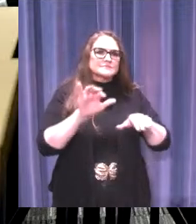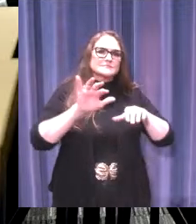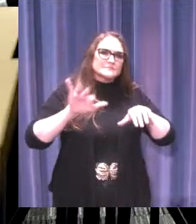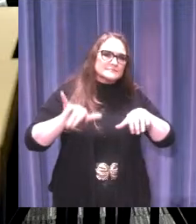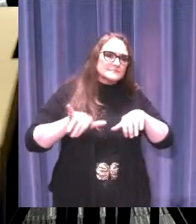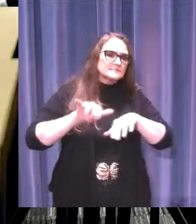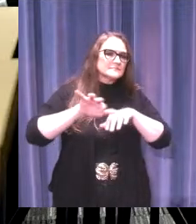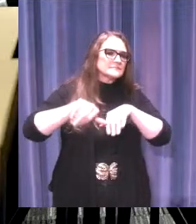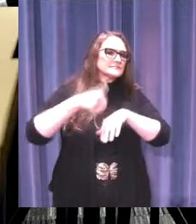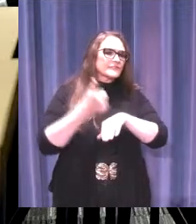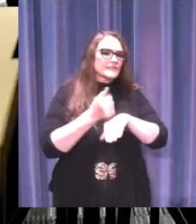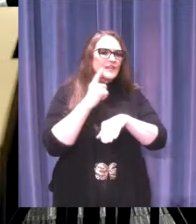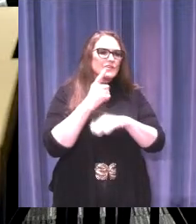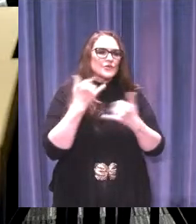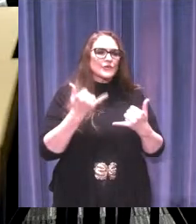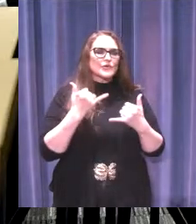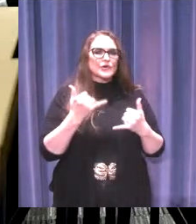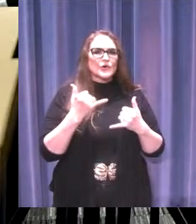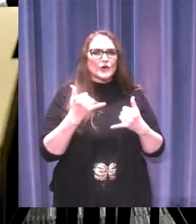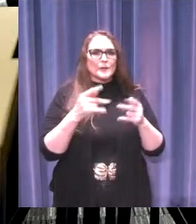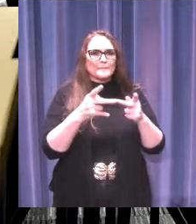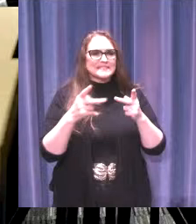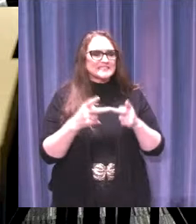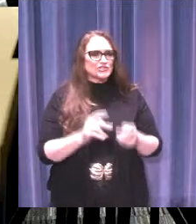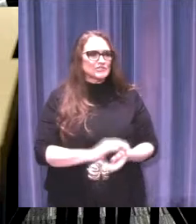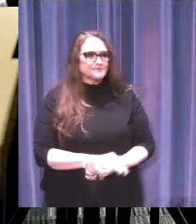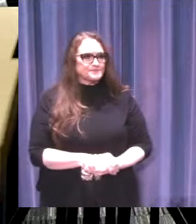current or prior position.